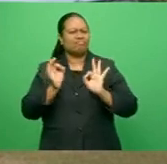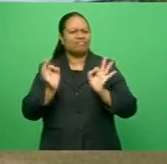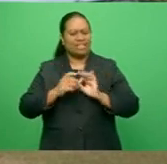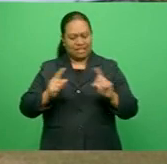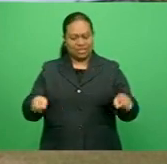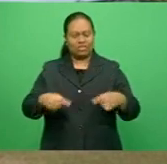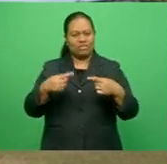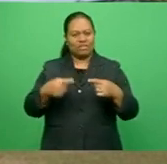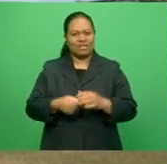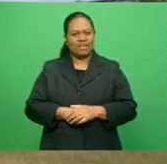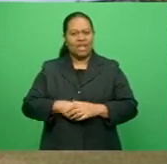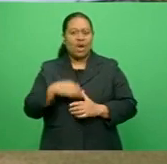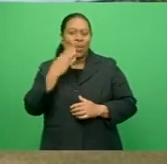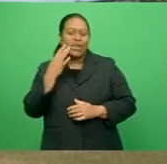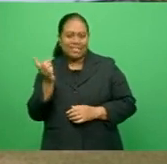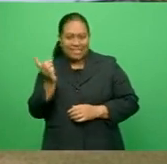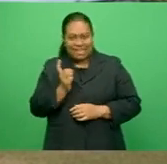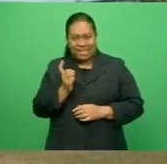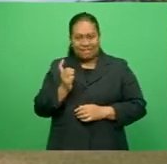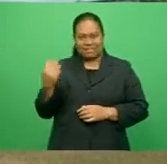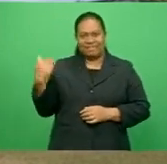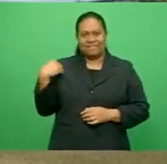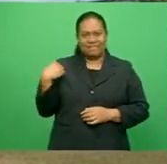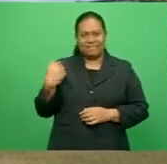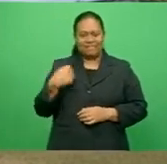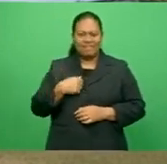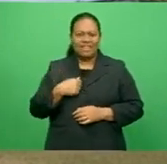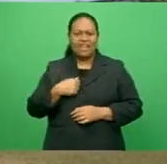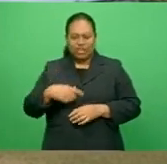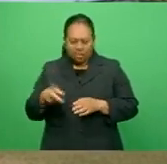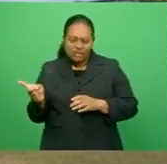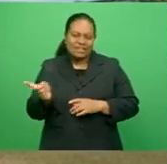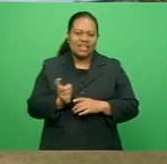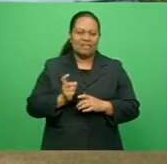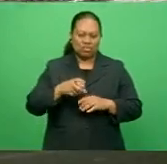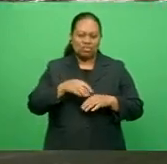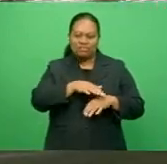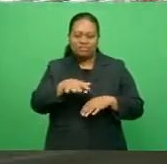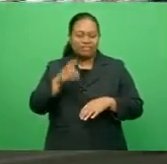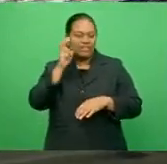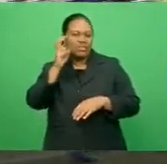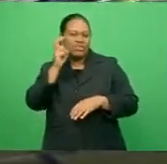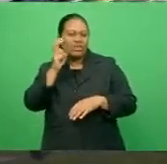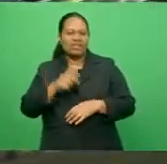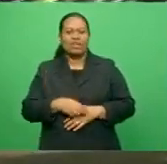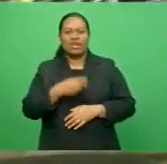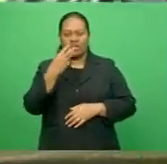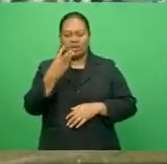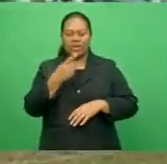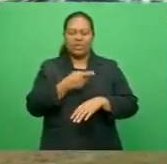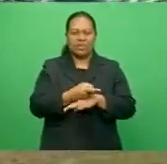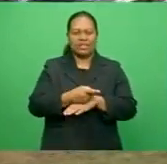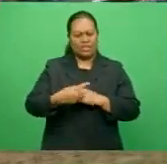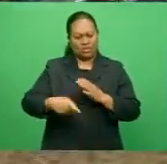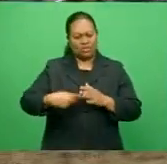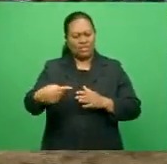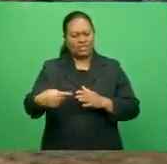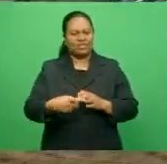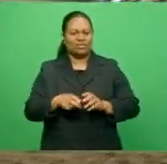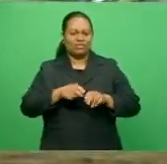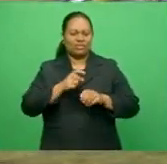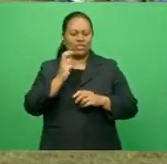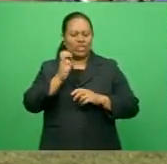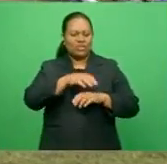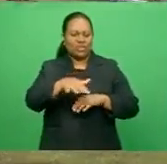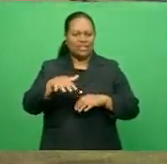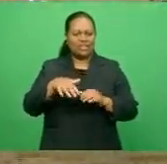nevertheless, when they approached me, I stepped up the training. I had 3 weeks good intensive training with these guys. Khan says the